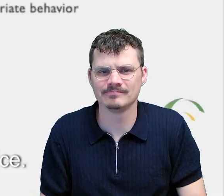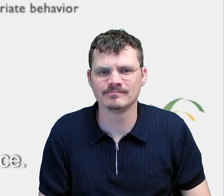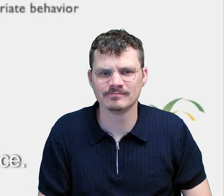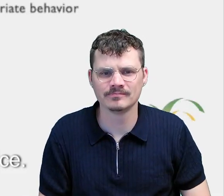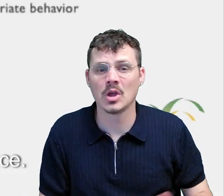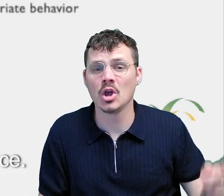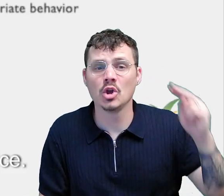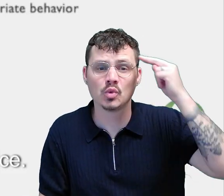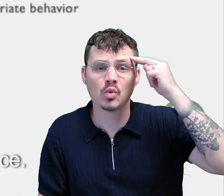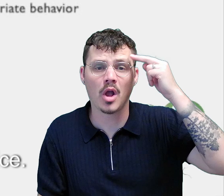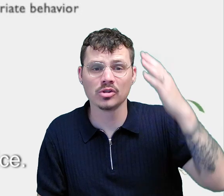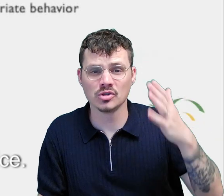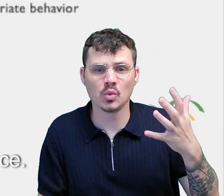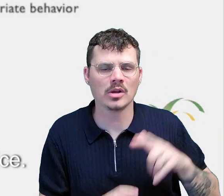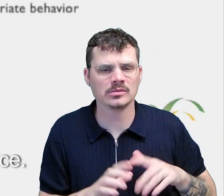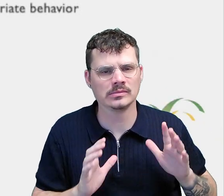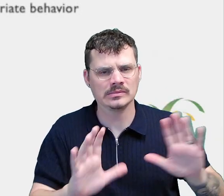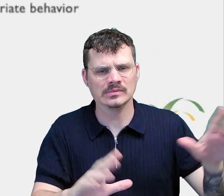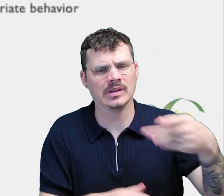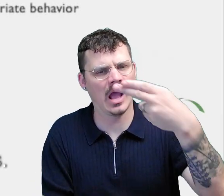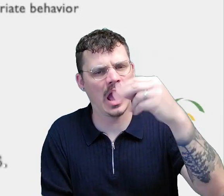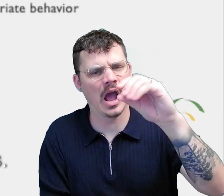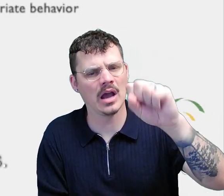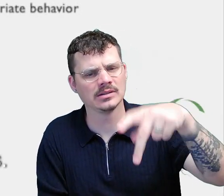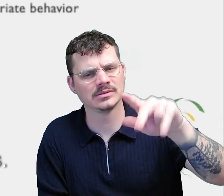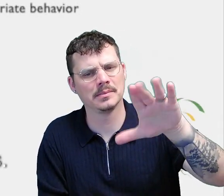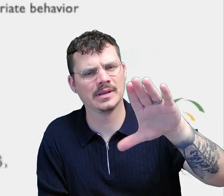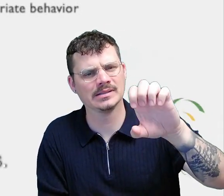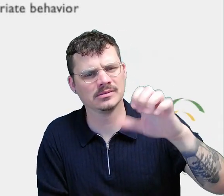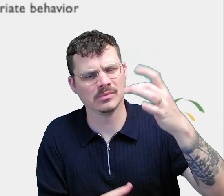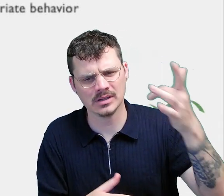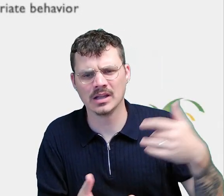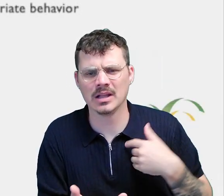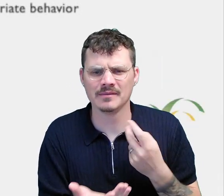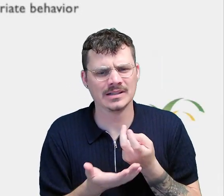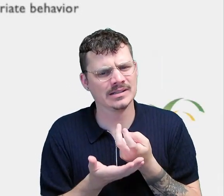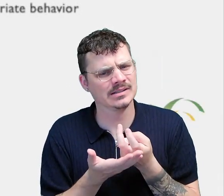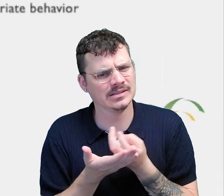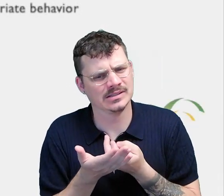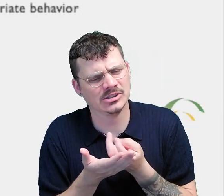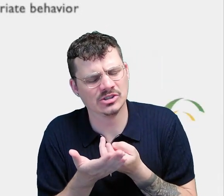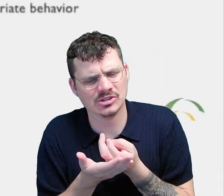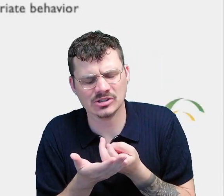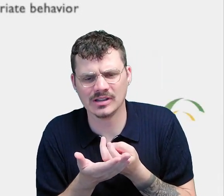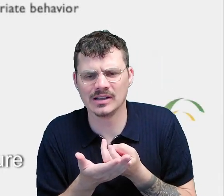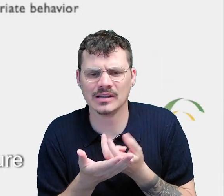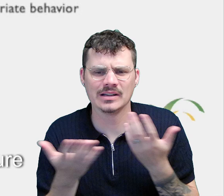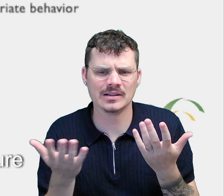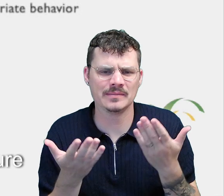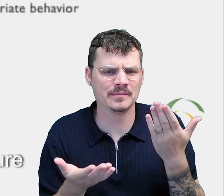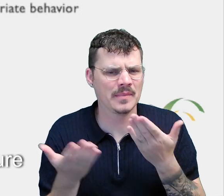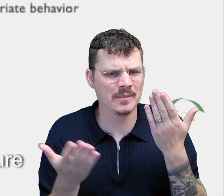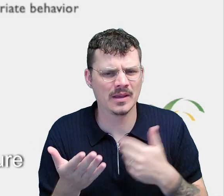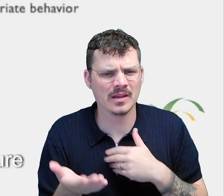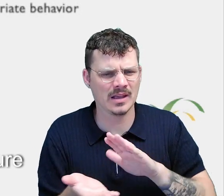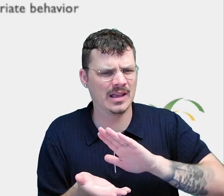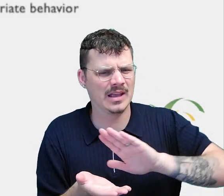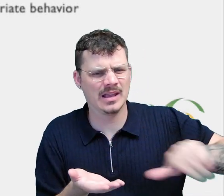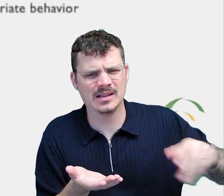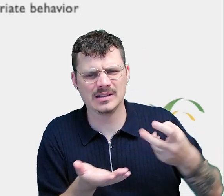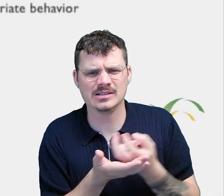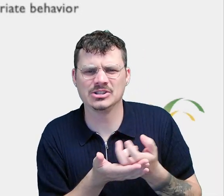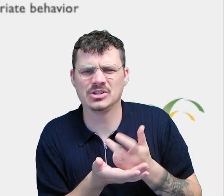The neurologist is pushing for hospice. He's got some seizures. He says, maybe we just take him off the